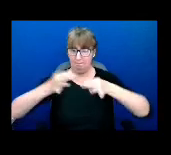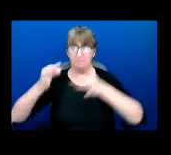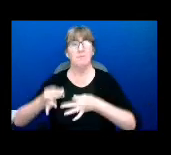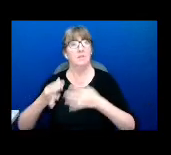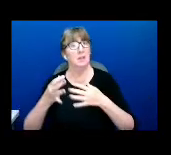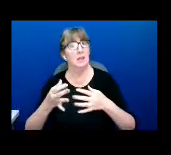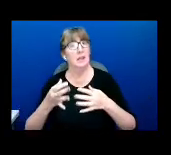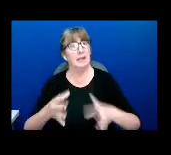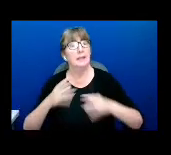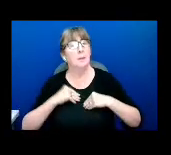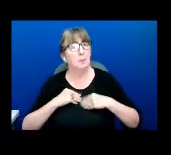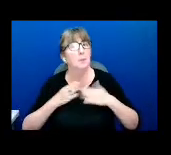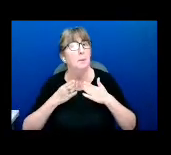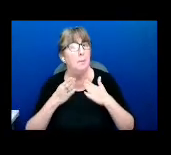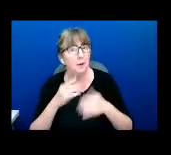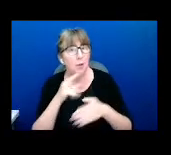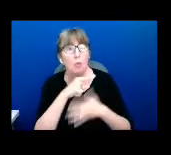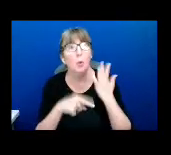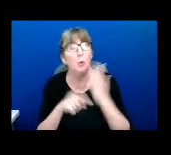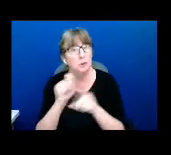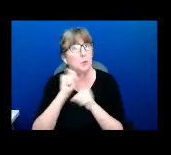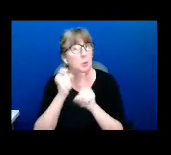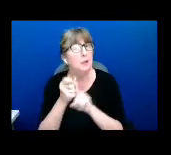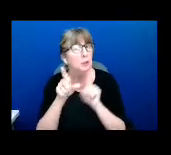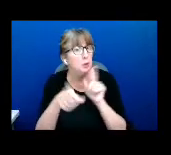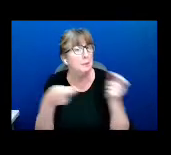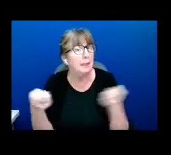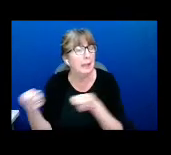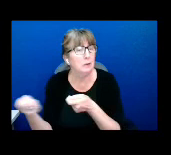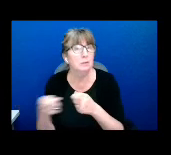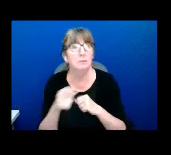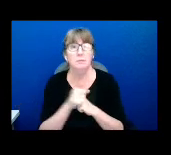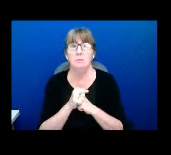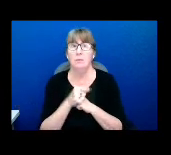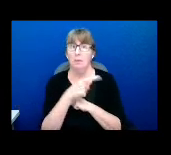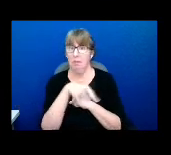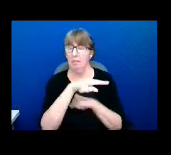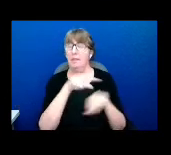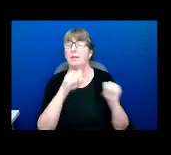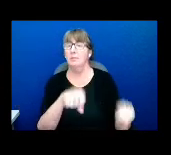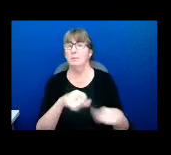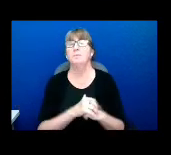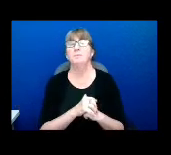manner in which those situations should be handled. They also,